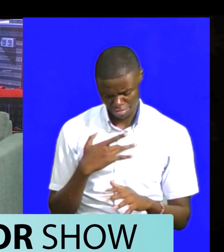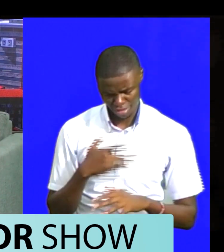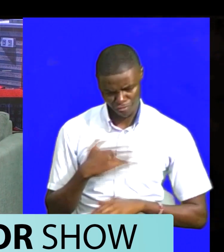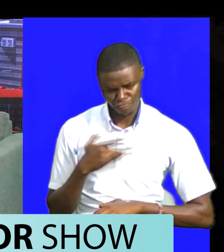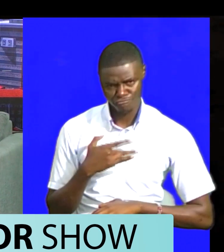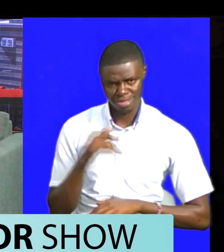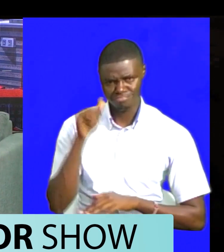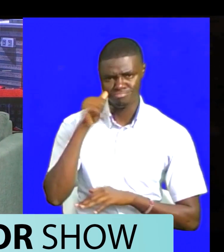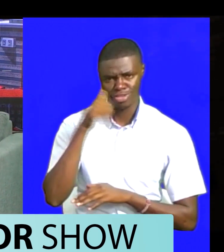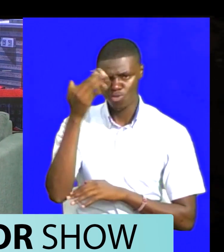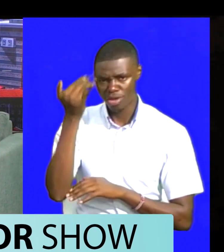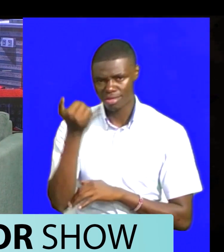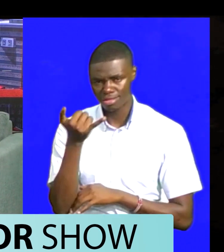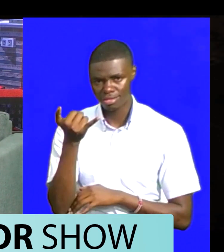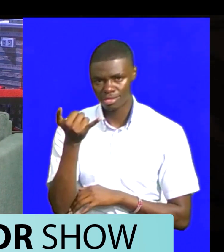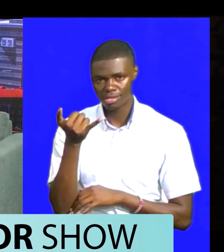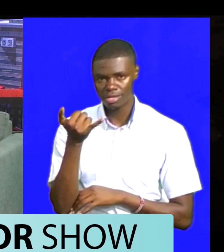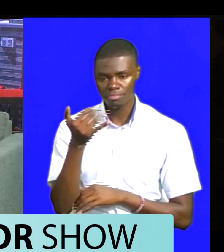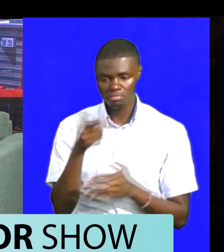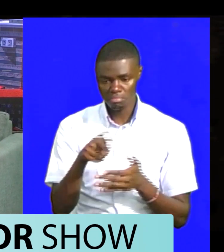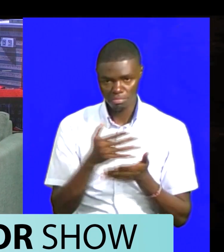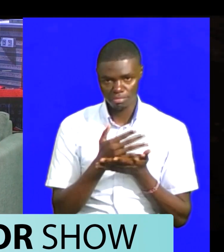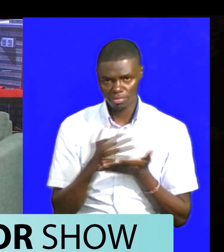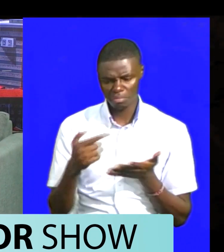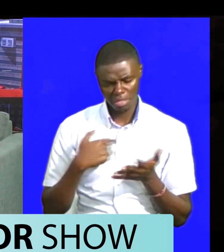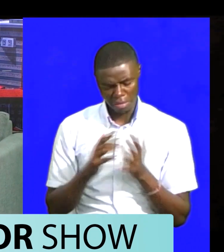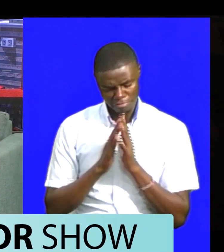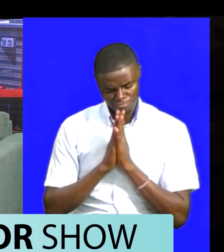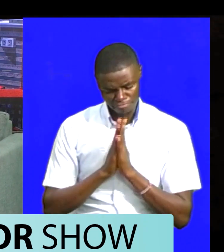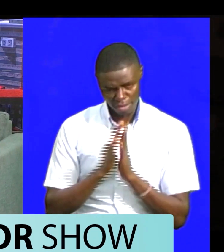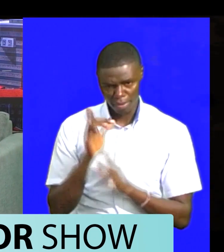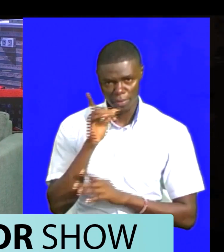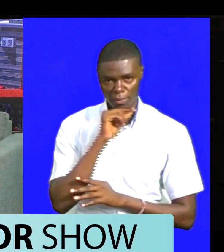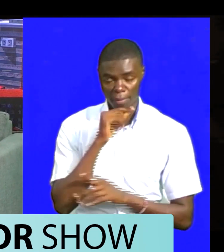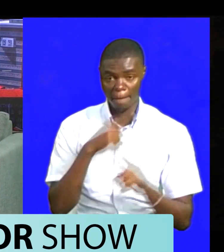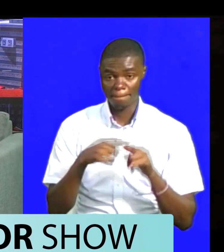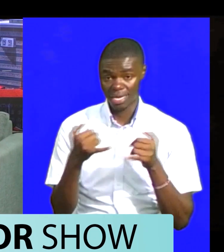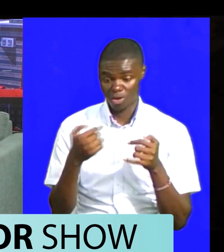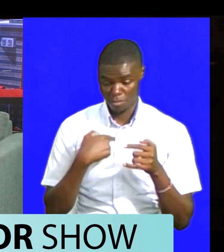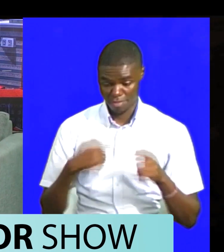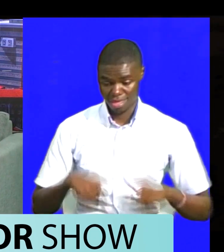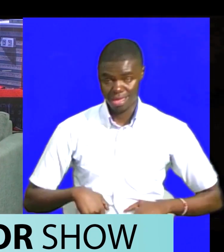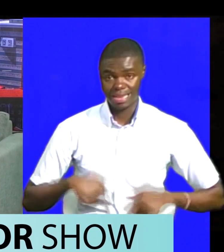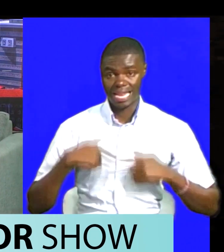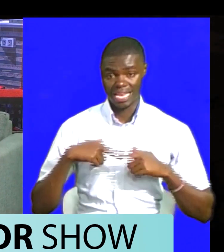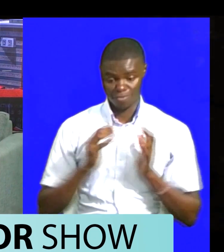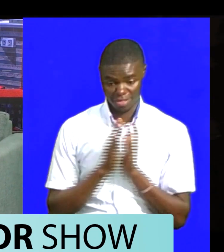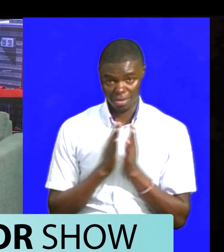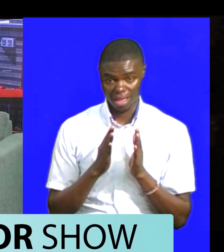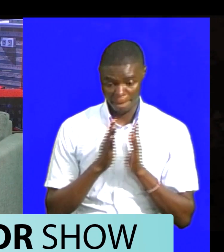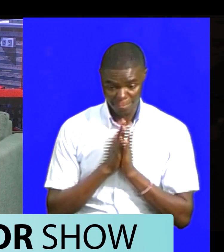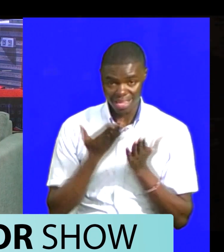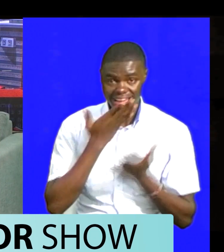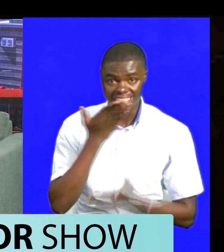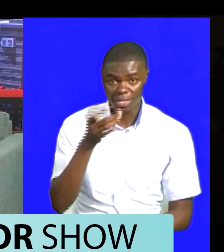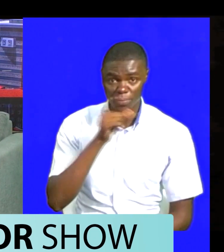feel so nice because it is something I've been praying for, but right now I'm living the prayer, you know. So